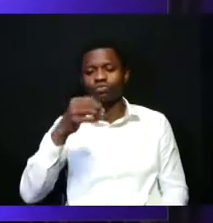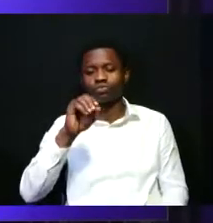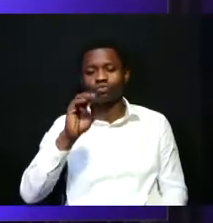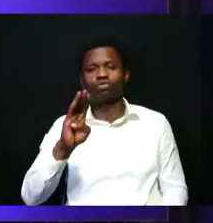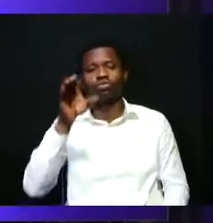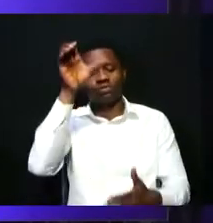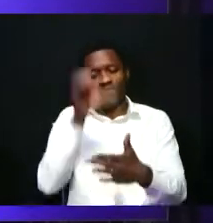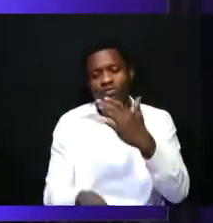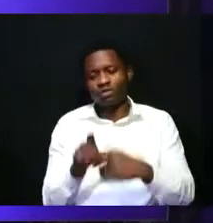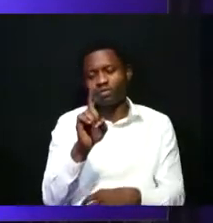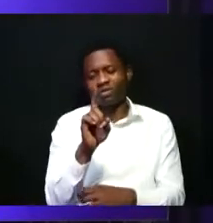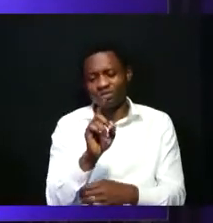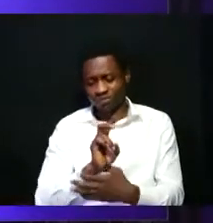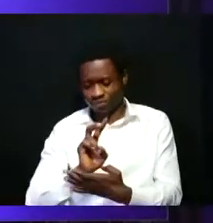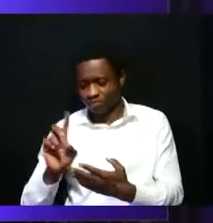from